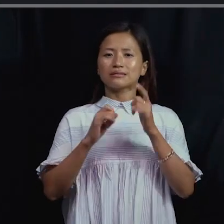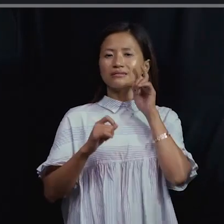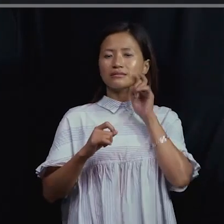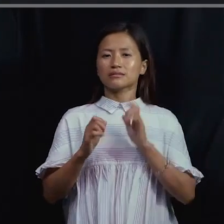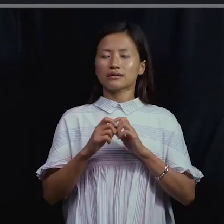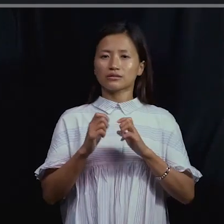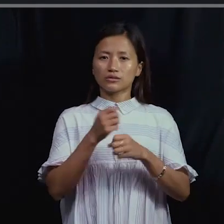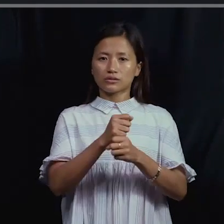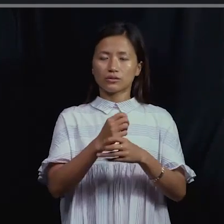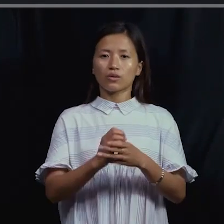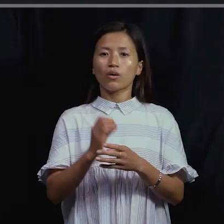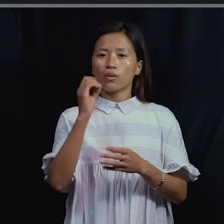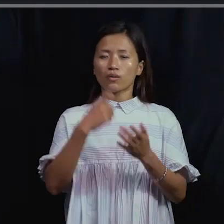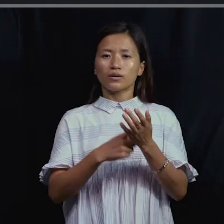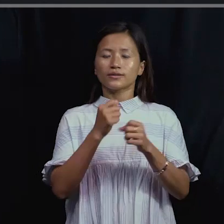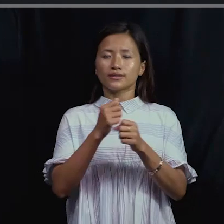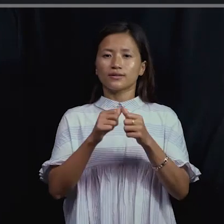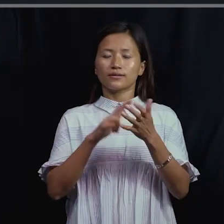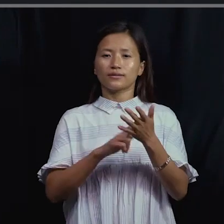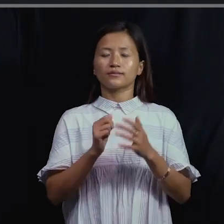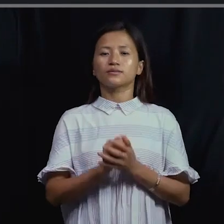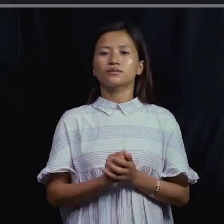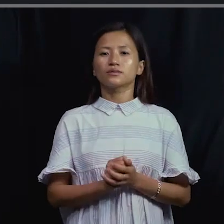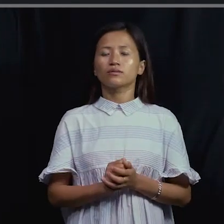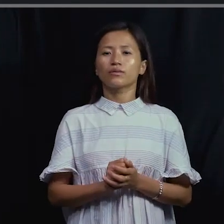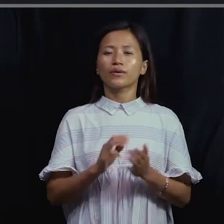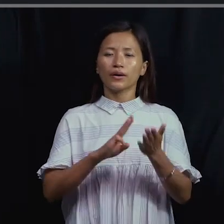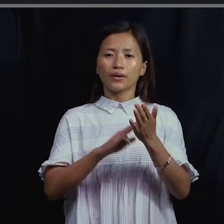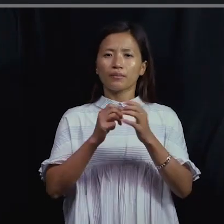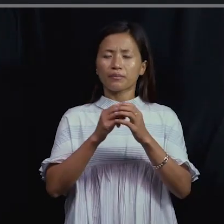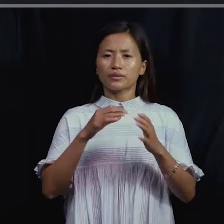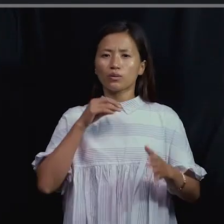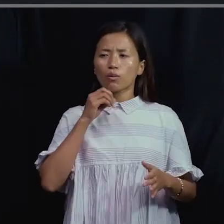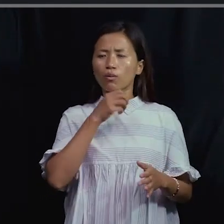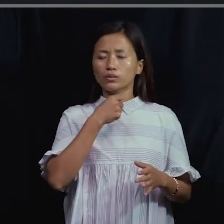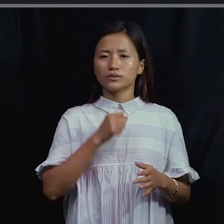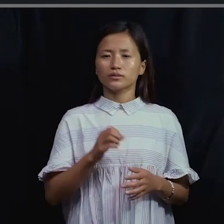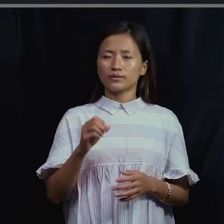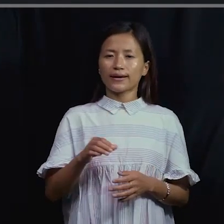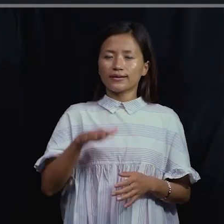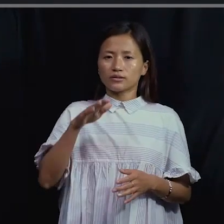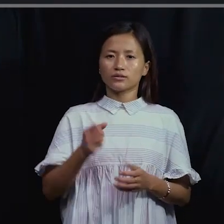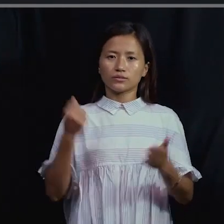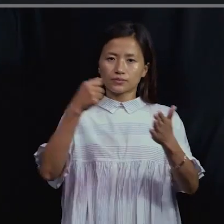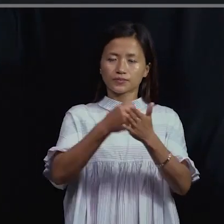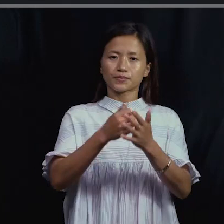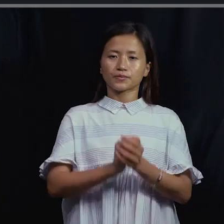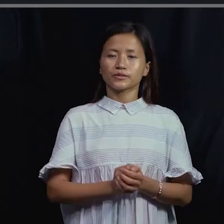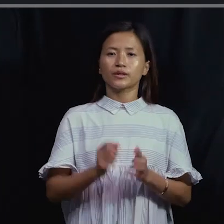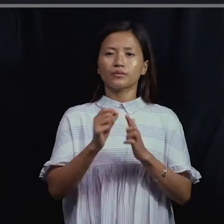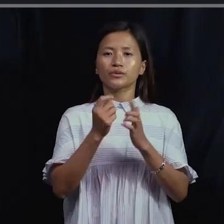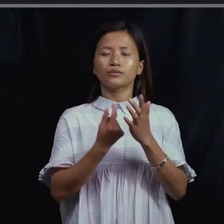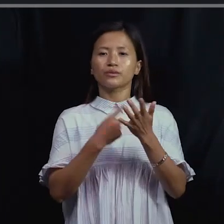and development of maturity. You reach maturity age, okay? So that is known as